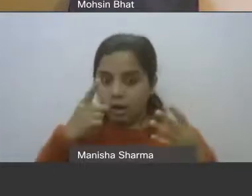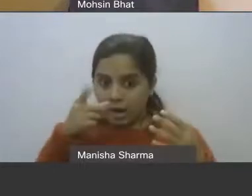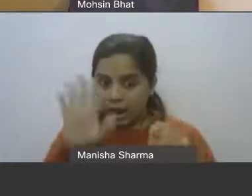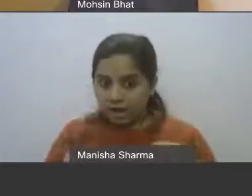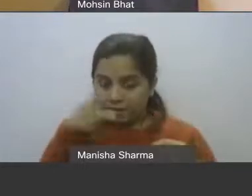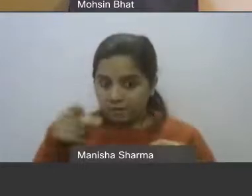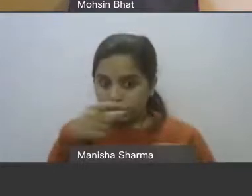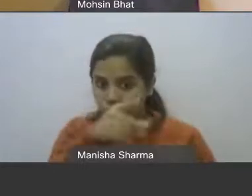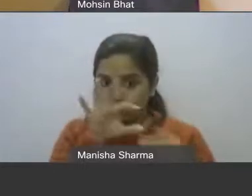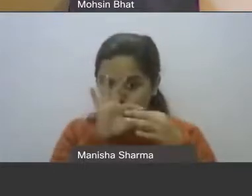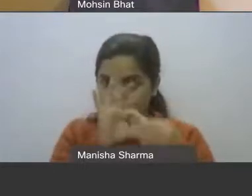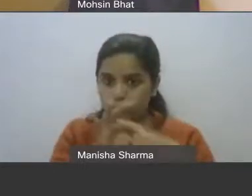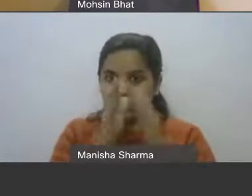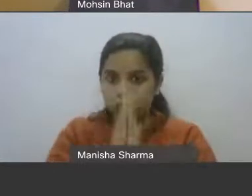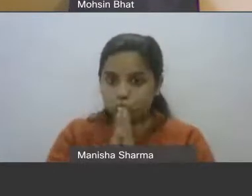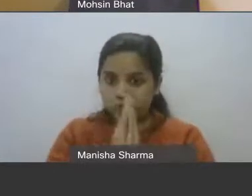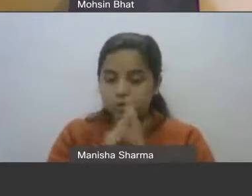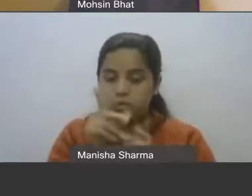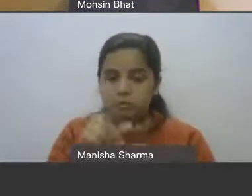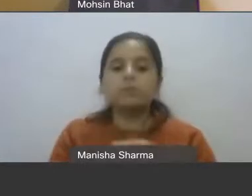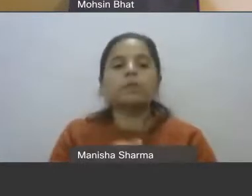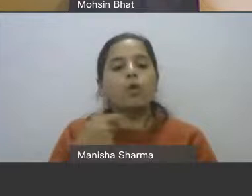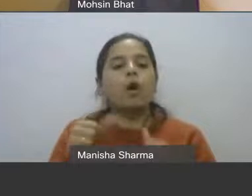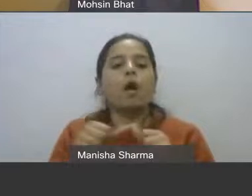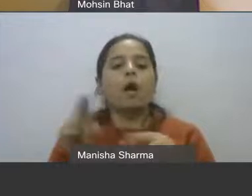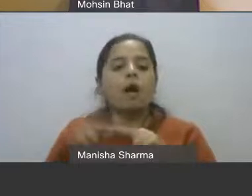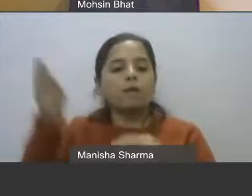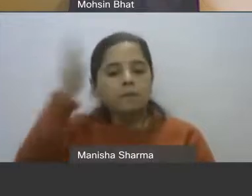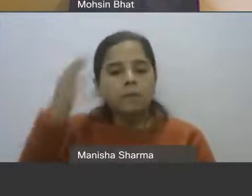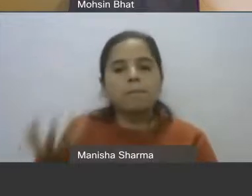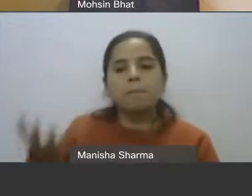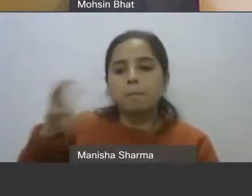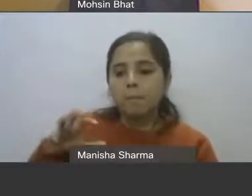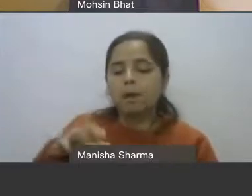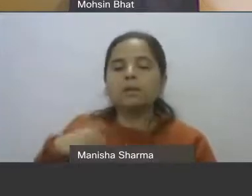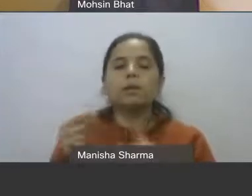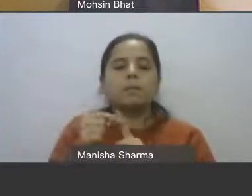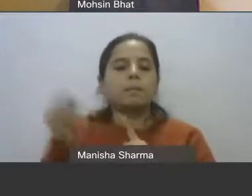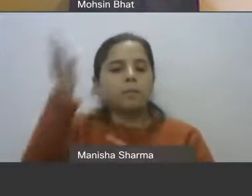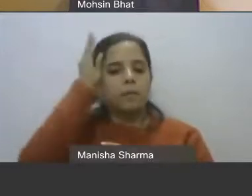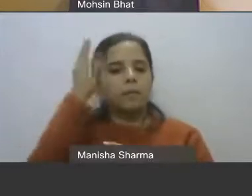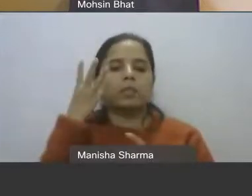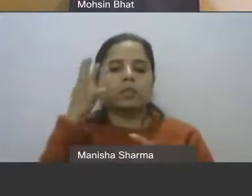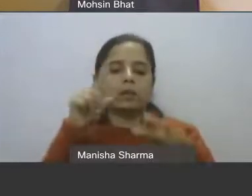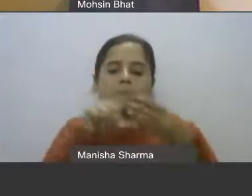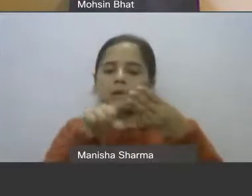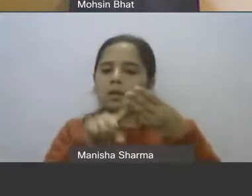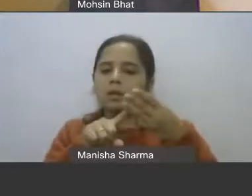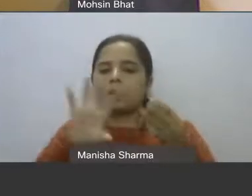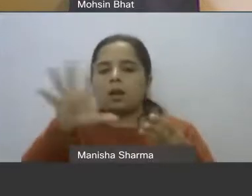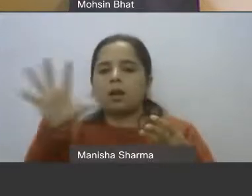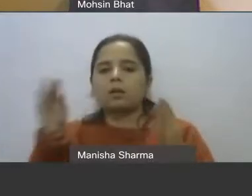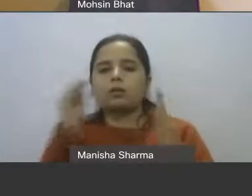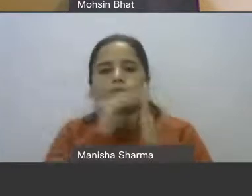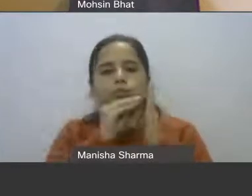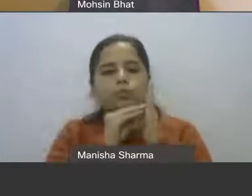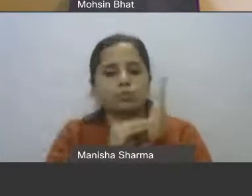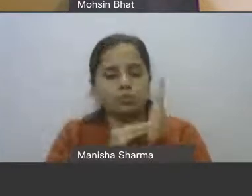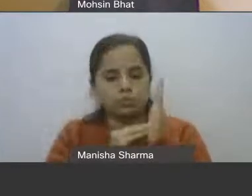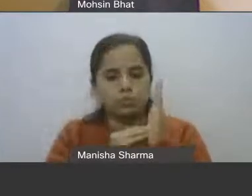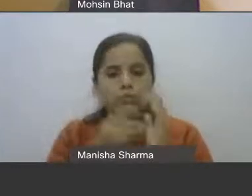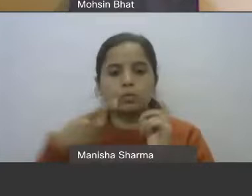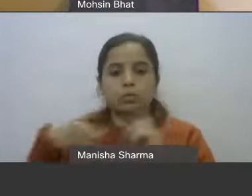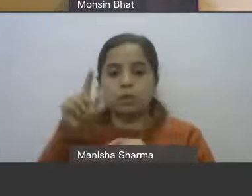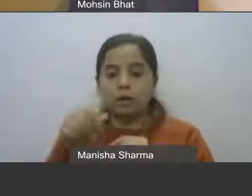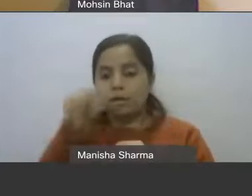communities. And again, from Afghanistan, Bangladesh, or Pakistan, so 3 countries are illustrated, who entered